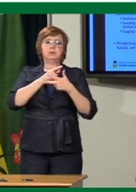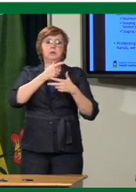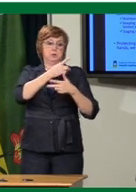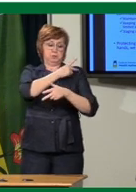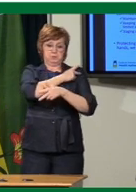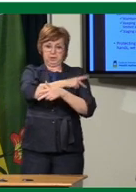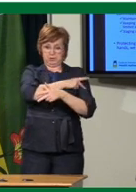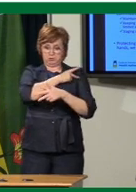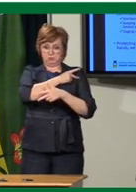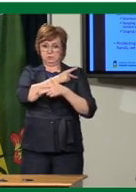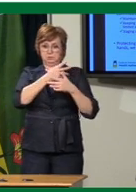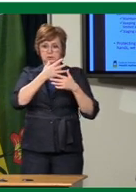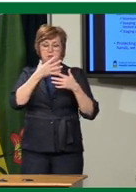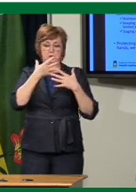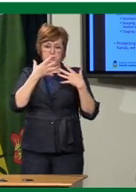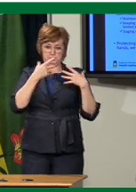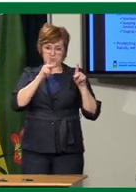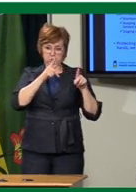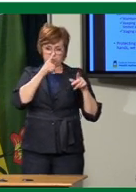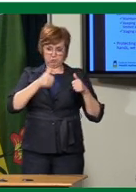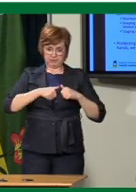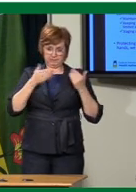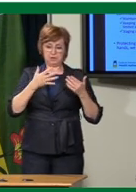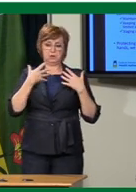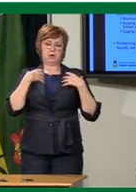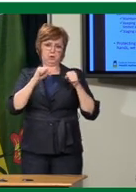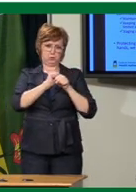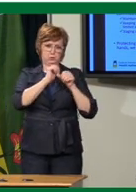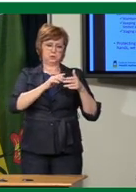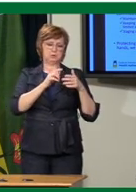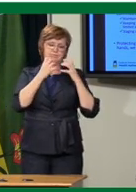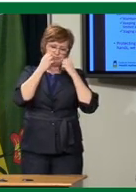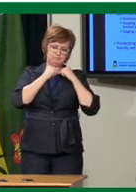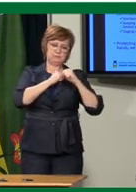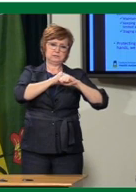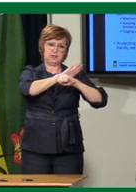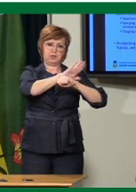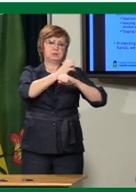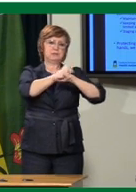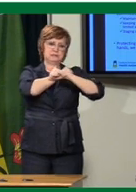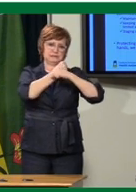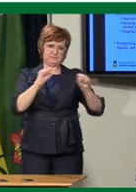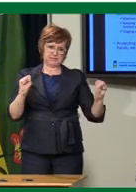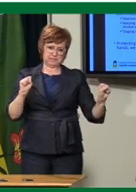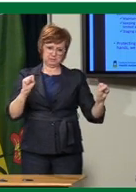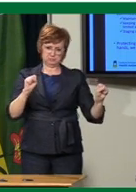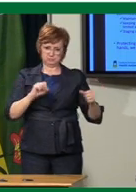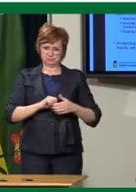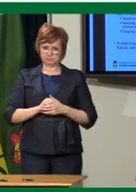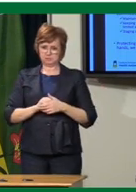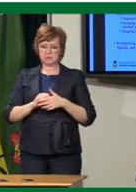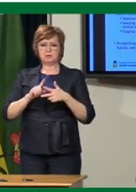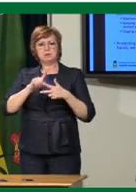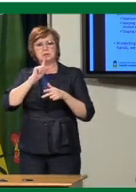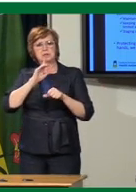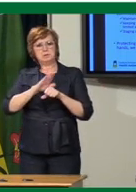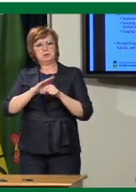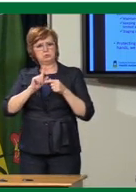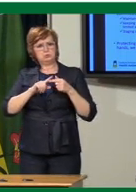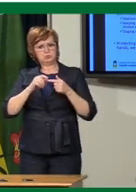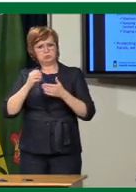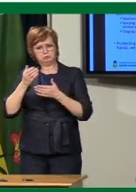#1 priority throughout the pandemic. We are committed to maintaining non-COVID services as much as possible and keeping